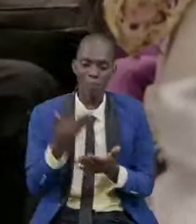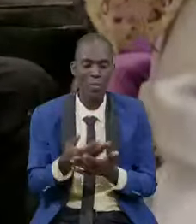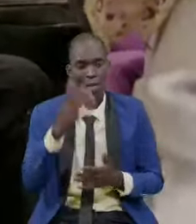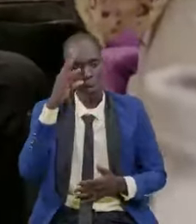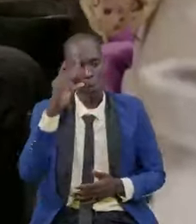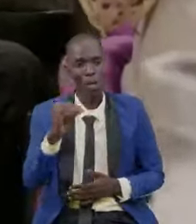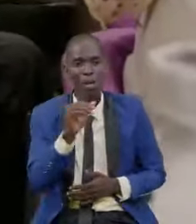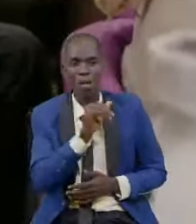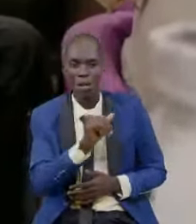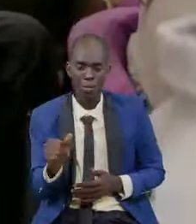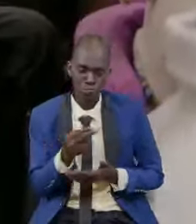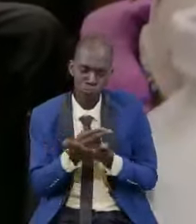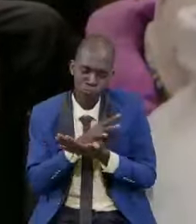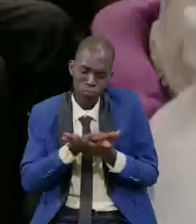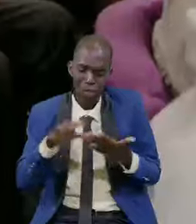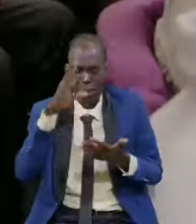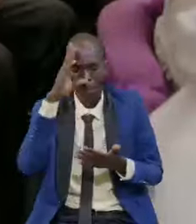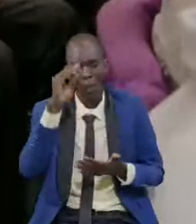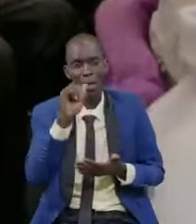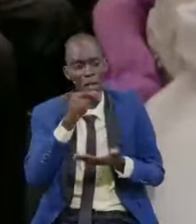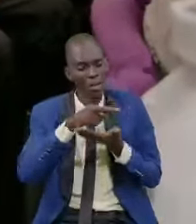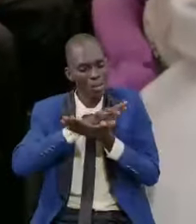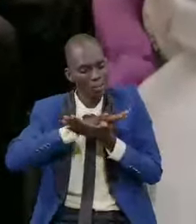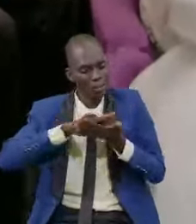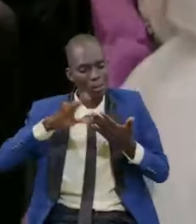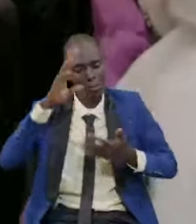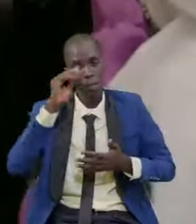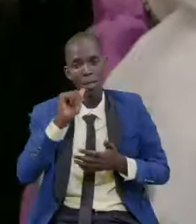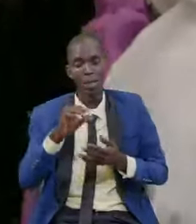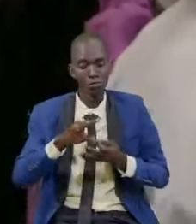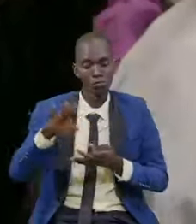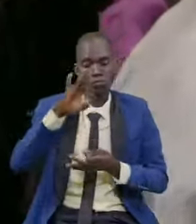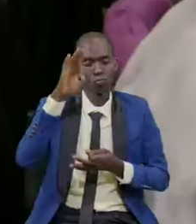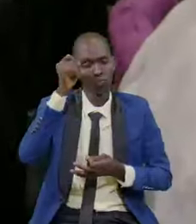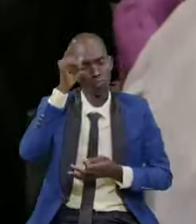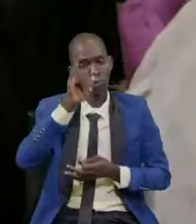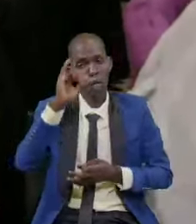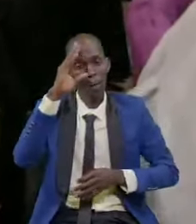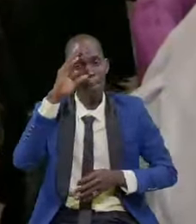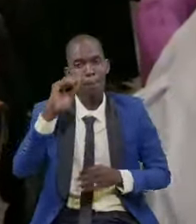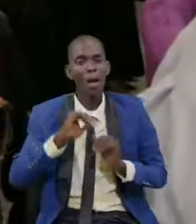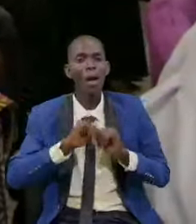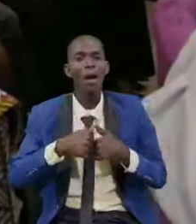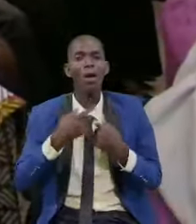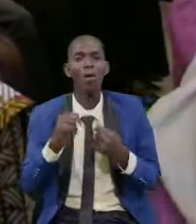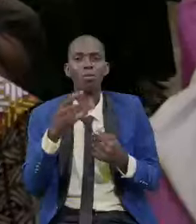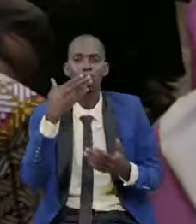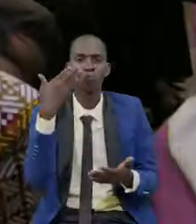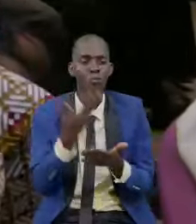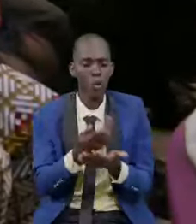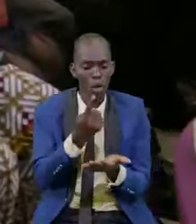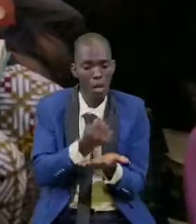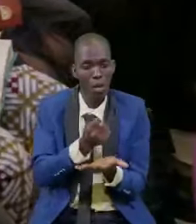godly man, a righteous man, a spiritual man, out of the good treasure of